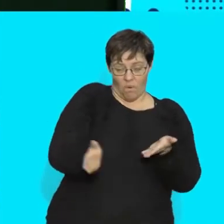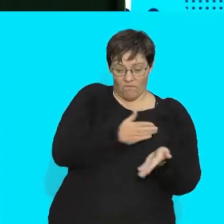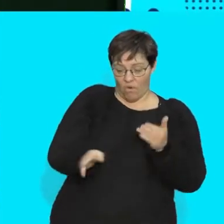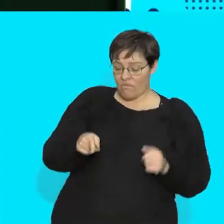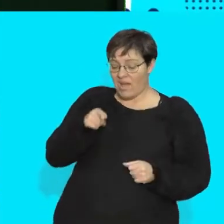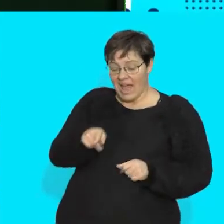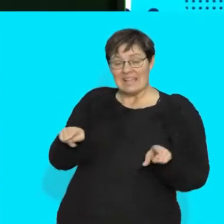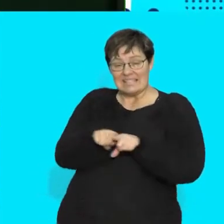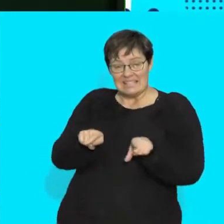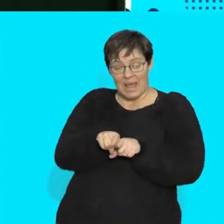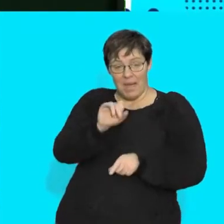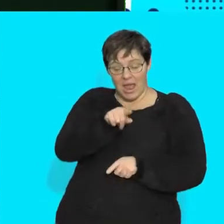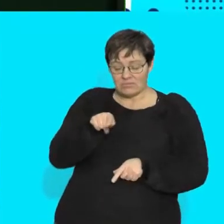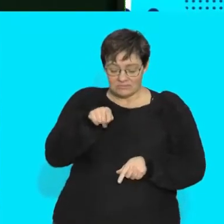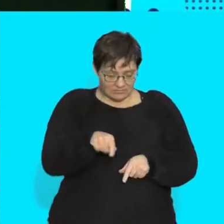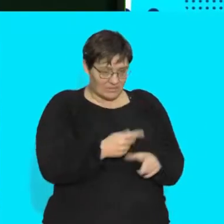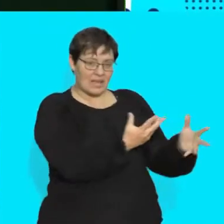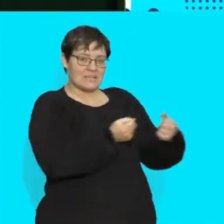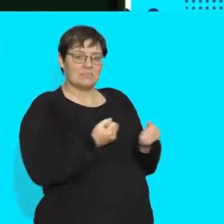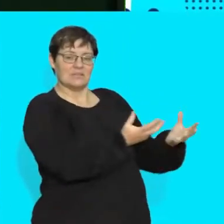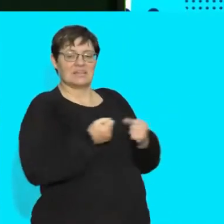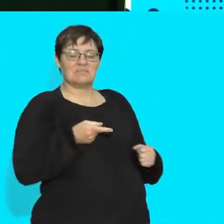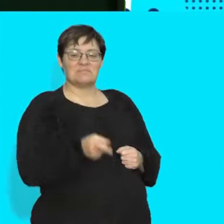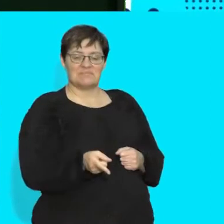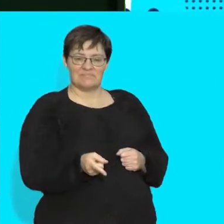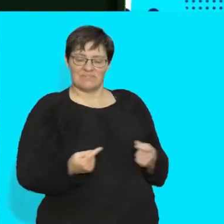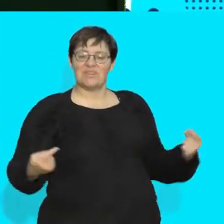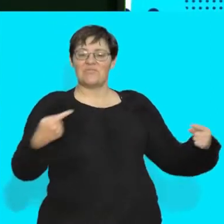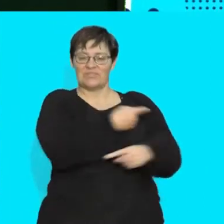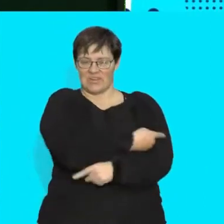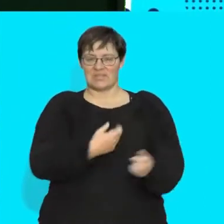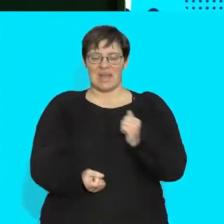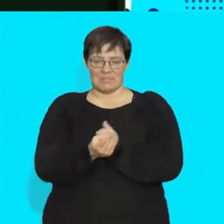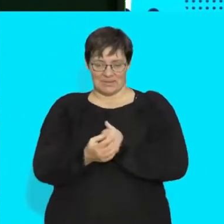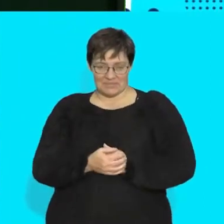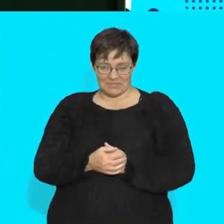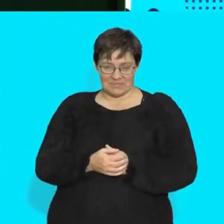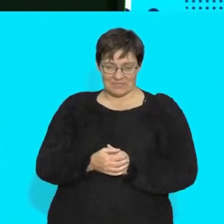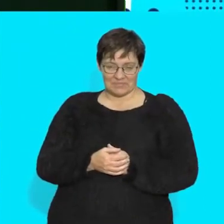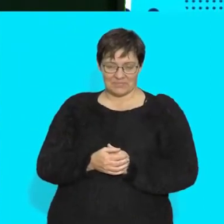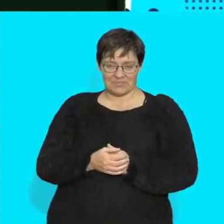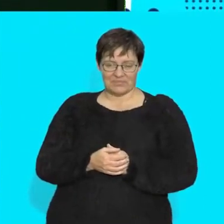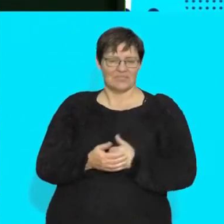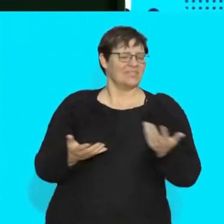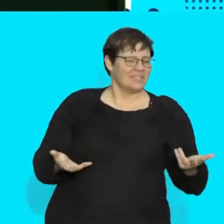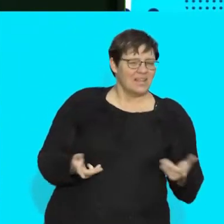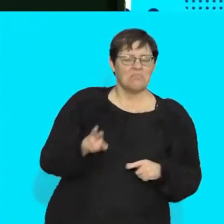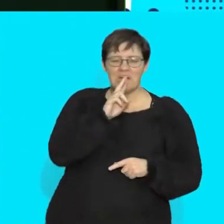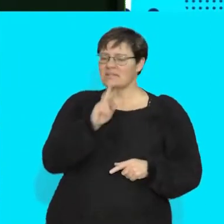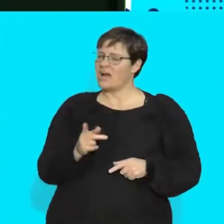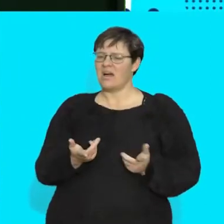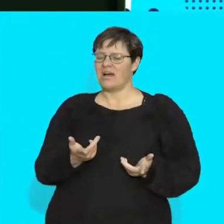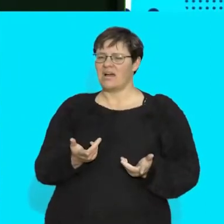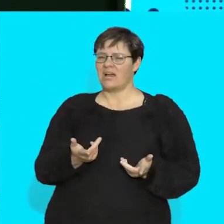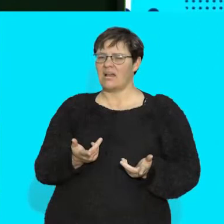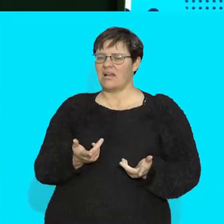same elements, the same ions and atoms, we're getting the reverse reaction happening at the other electrode. So you must